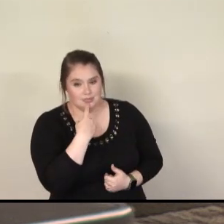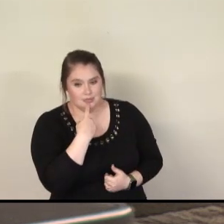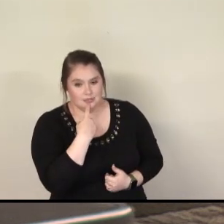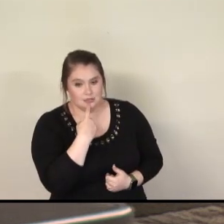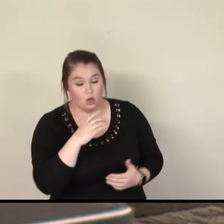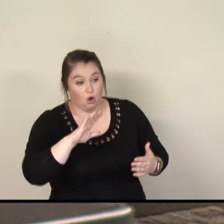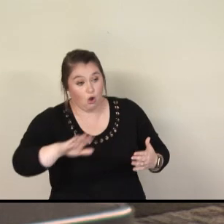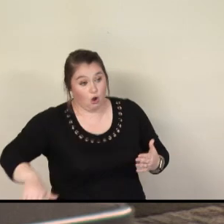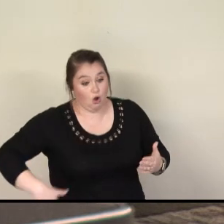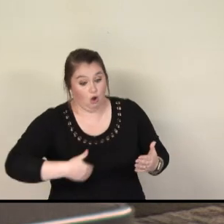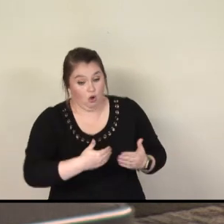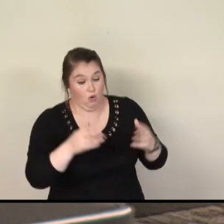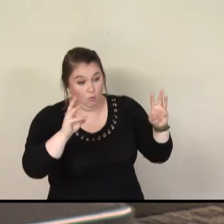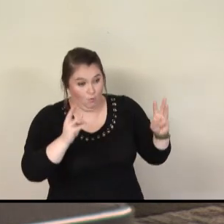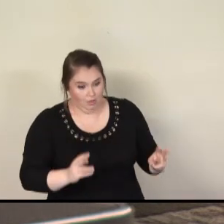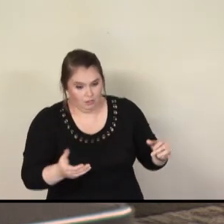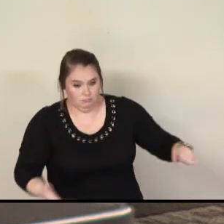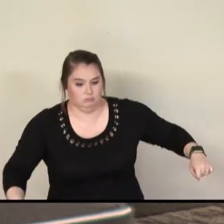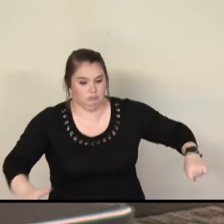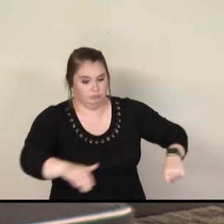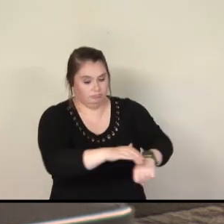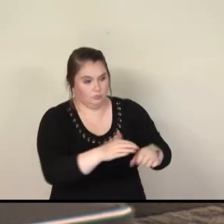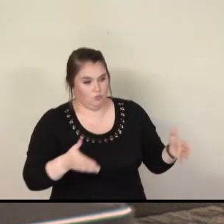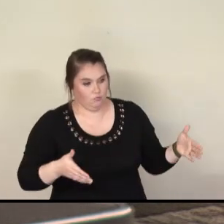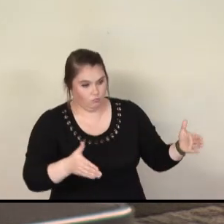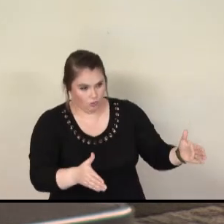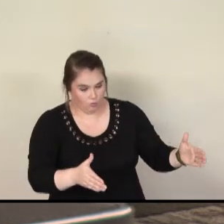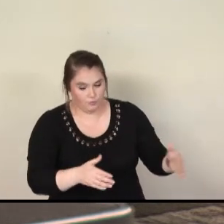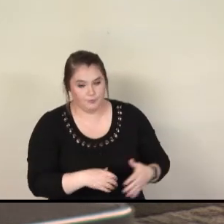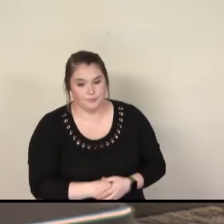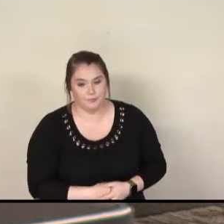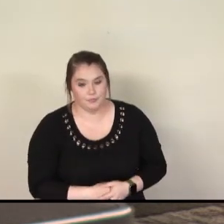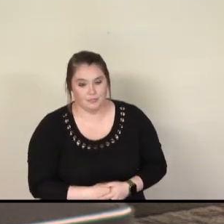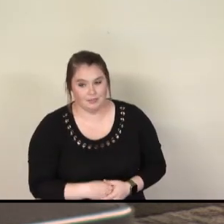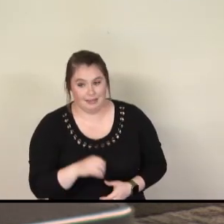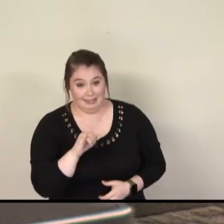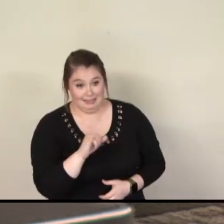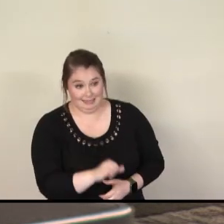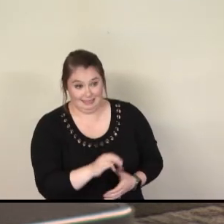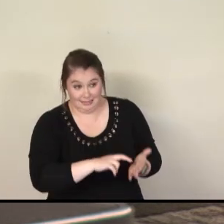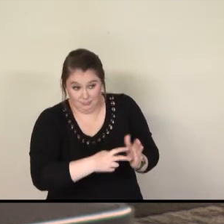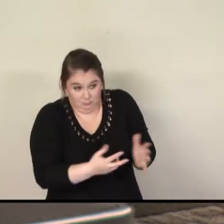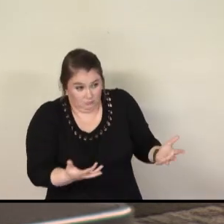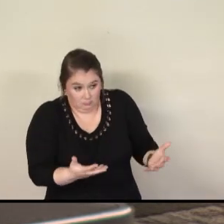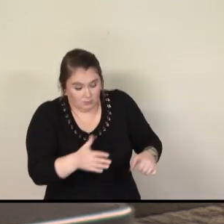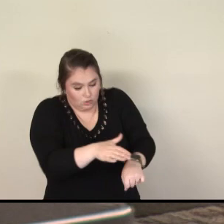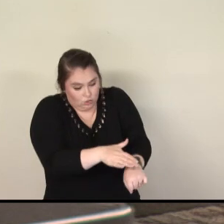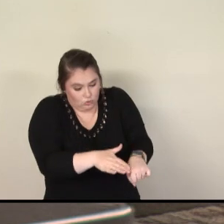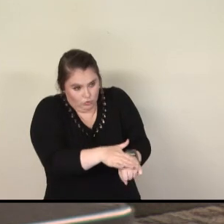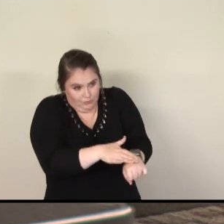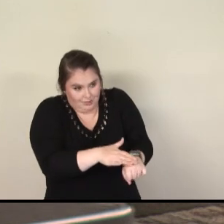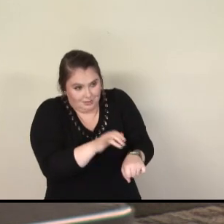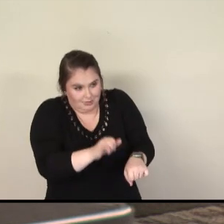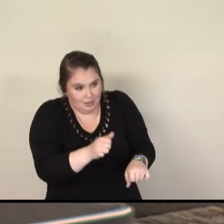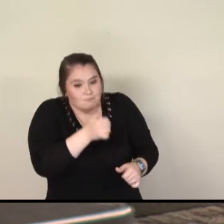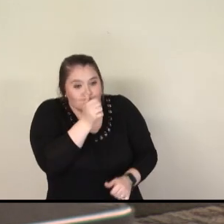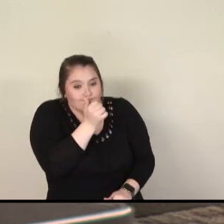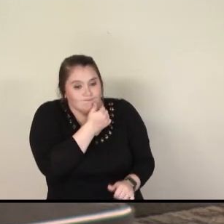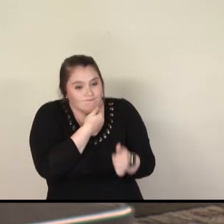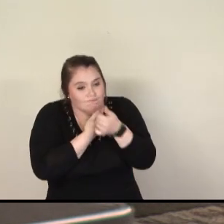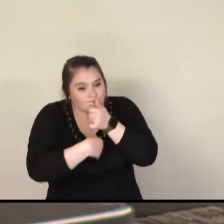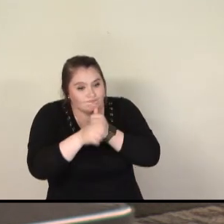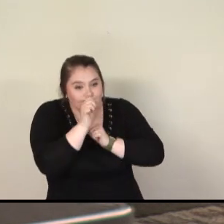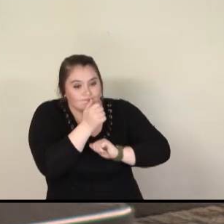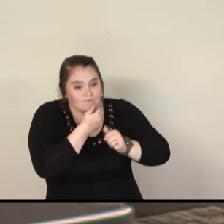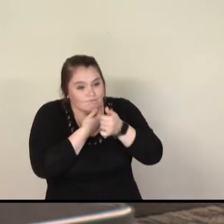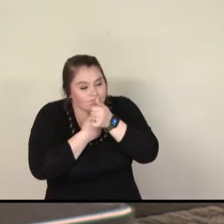road surface. And an all-weather road surface is a surface that can hold up in all kinds of weather, which a